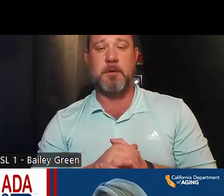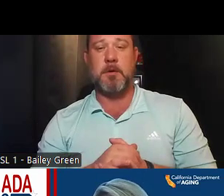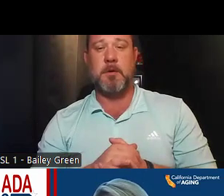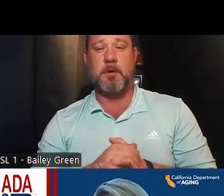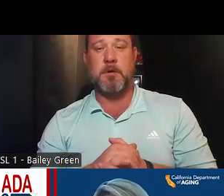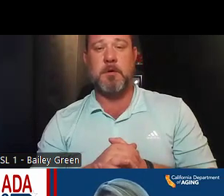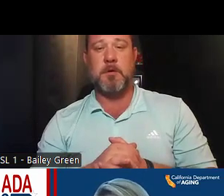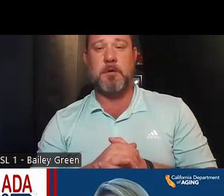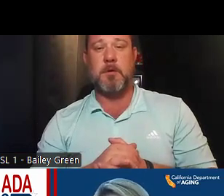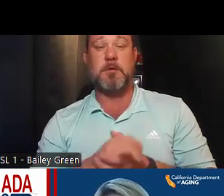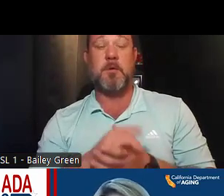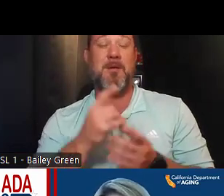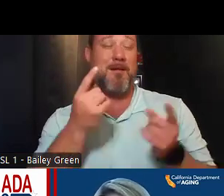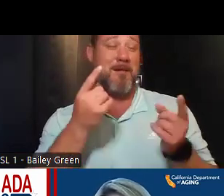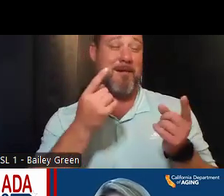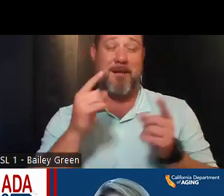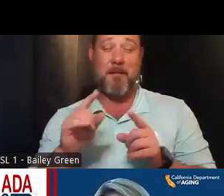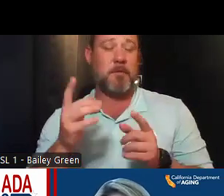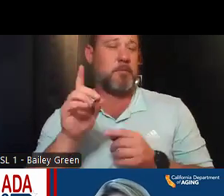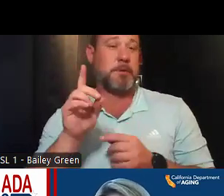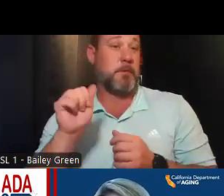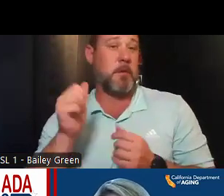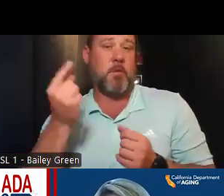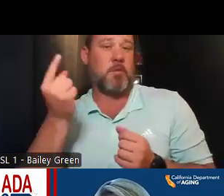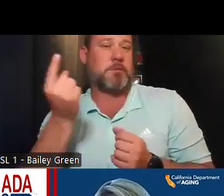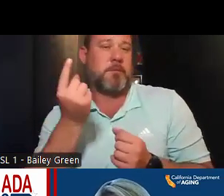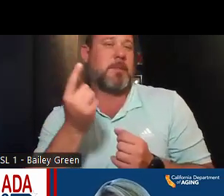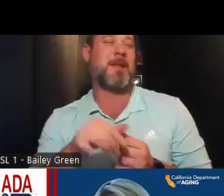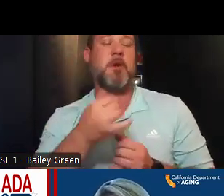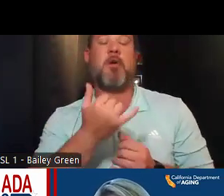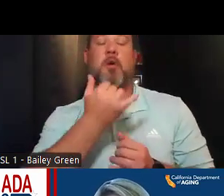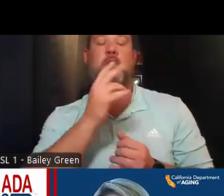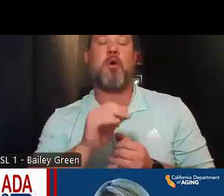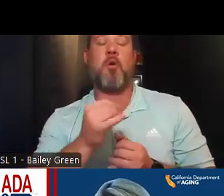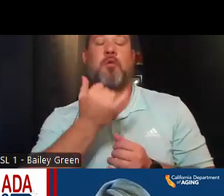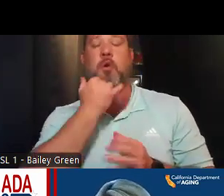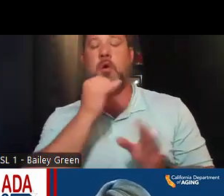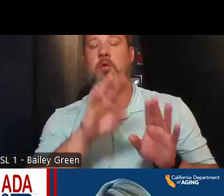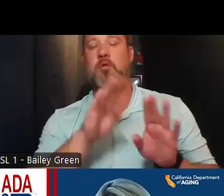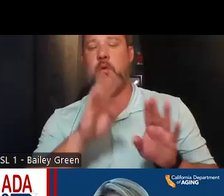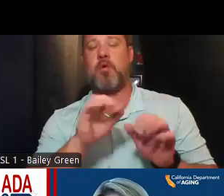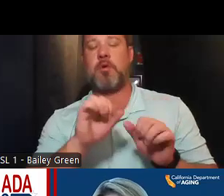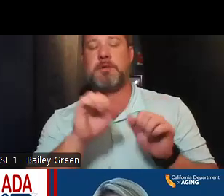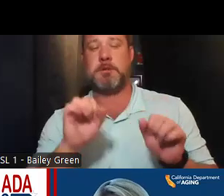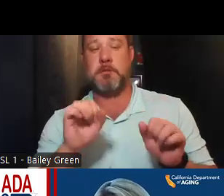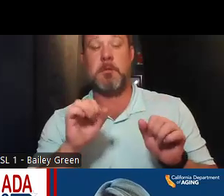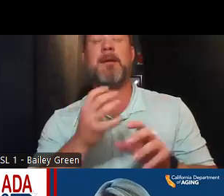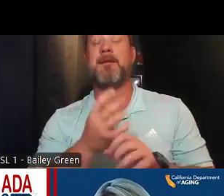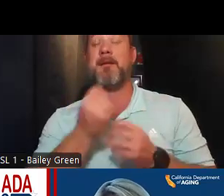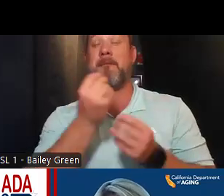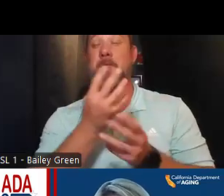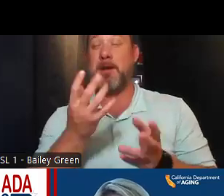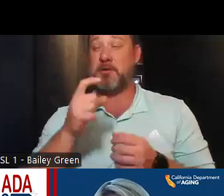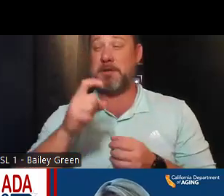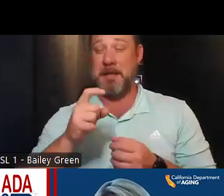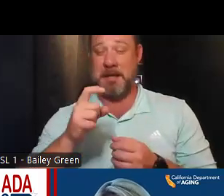a disability. So this is what we often refer to as our no wrong door system, so that you can get the information you need to make informed